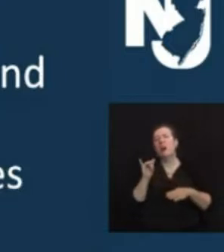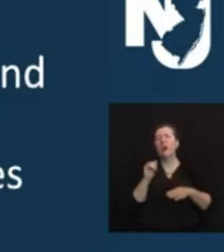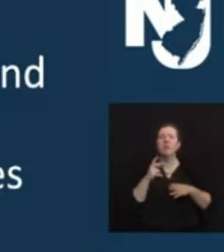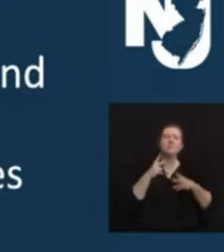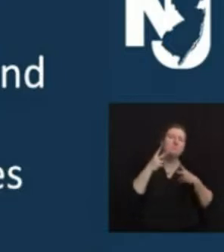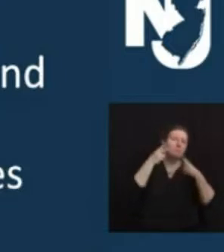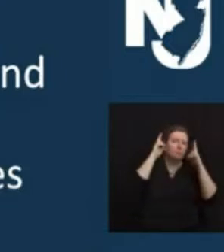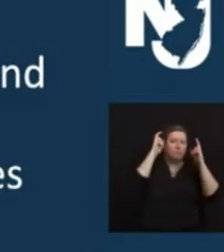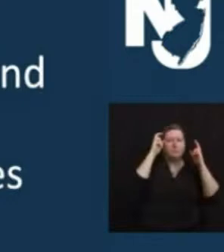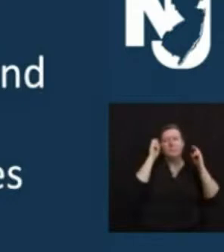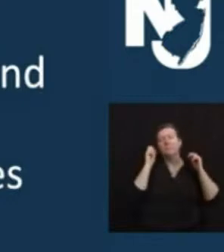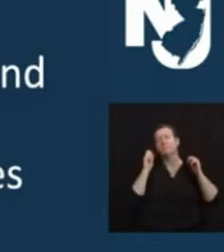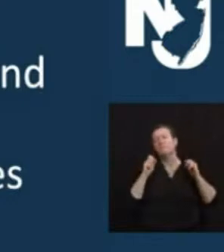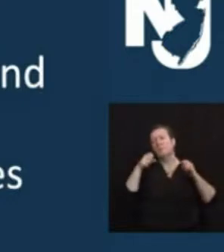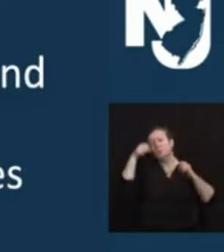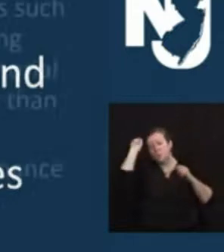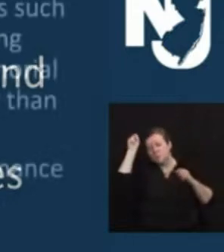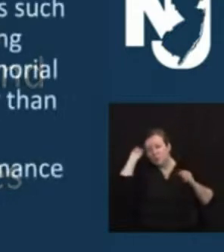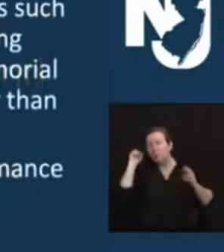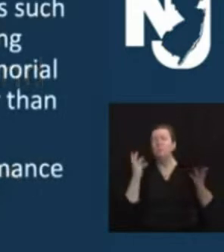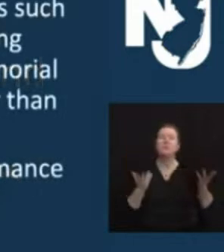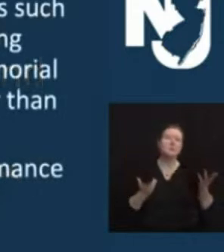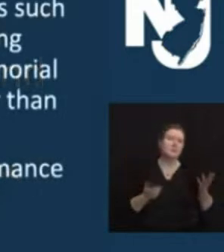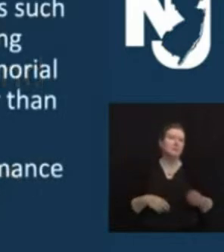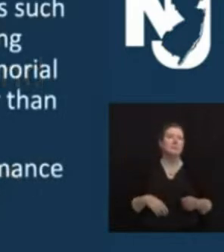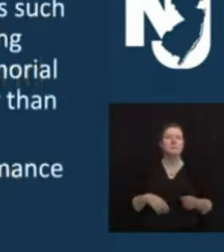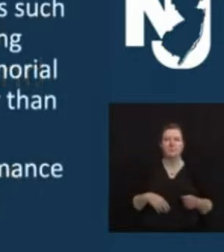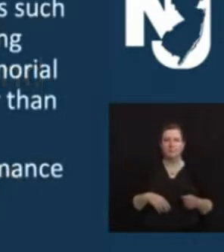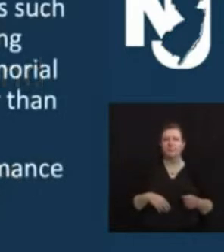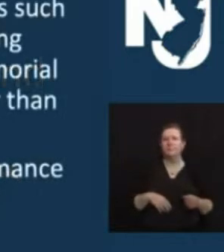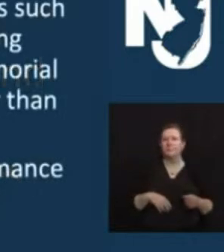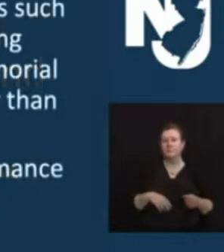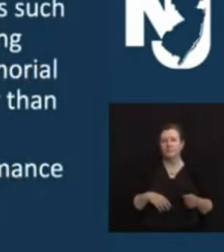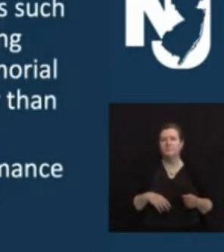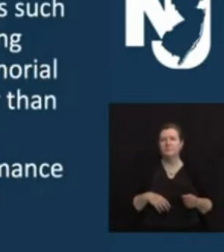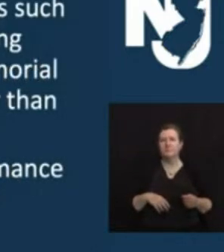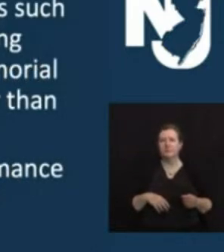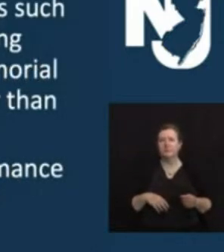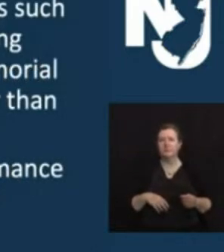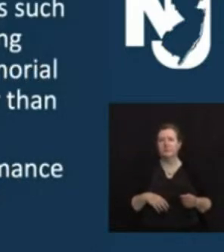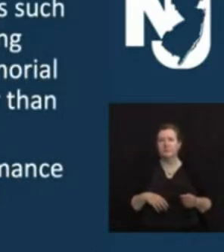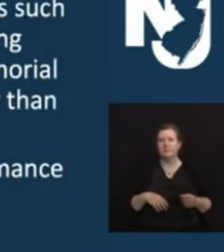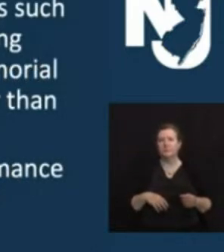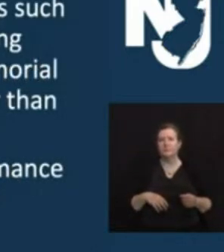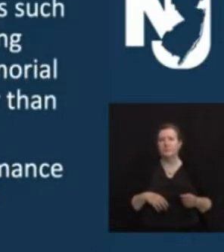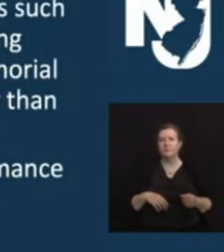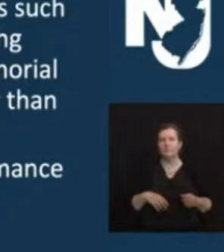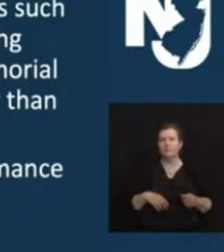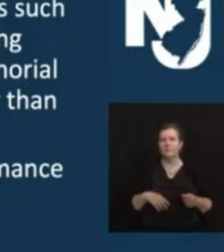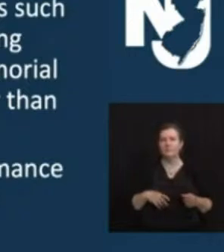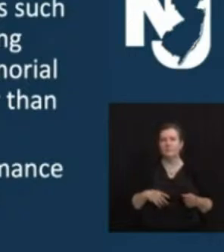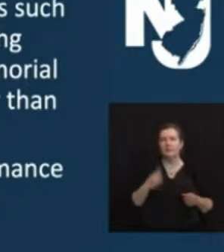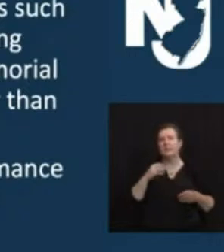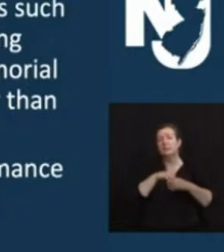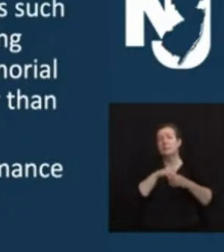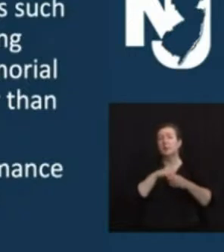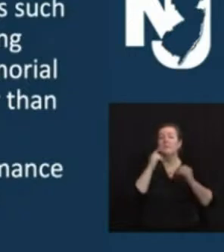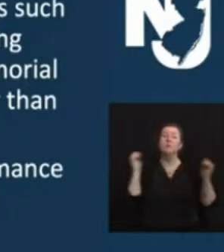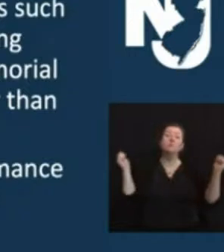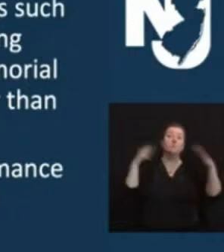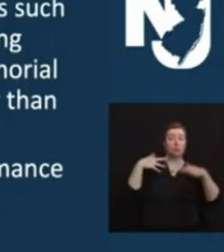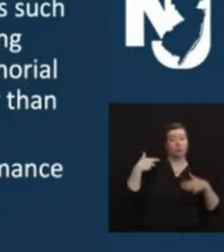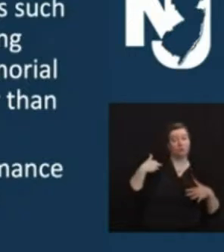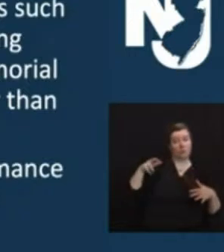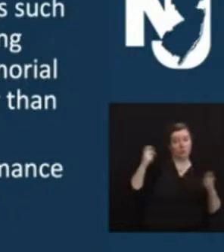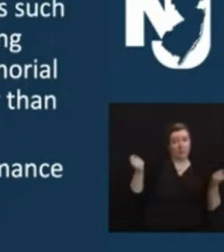and salons. And finally, the order will allow indoor gatherings that are religious ceremonies or